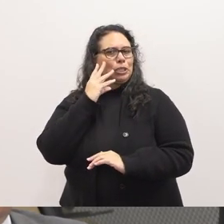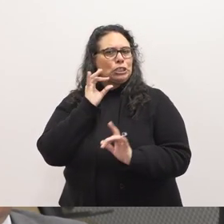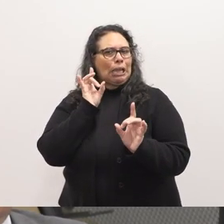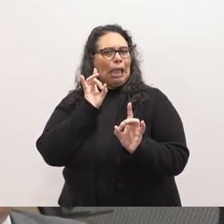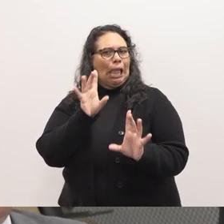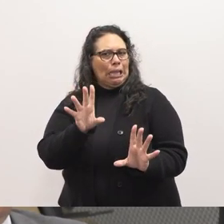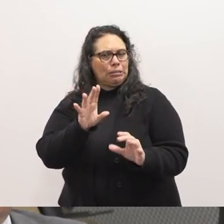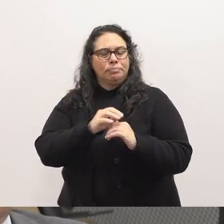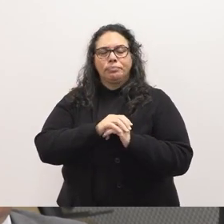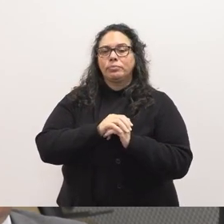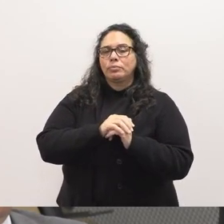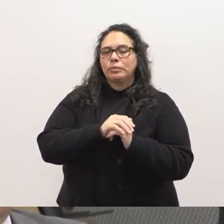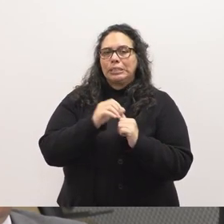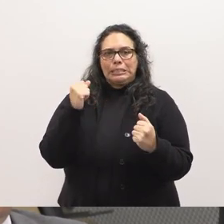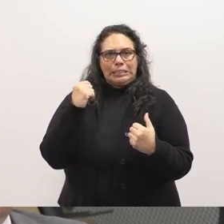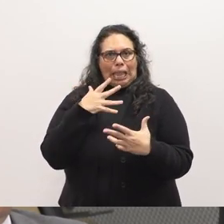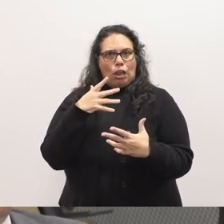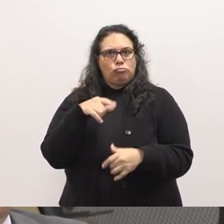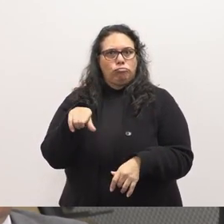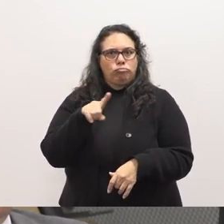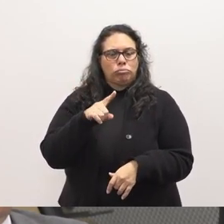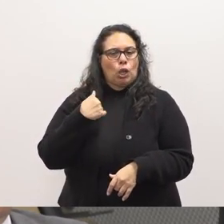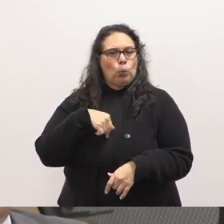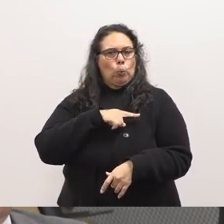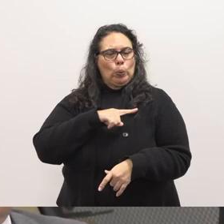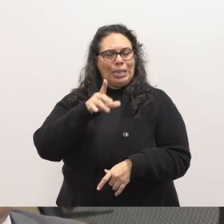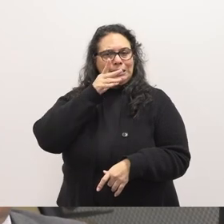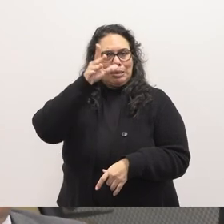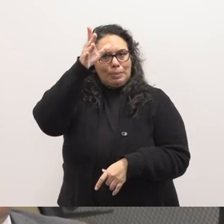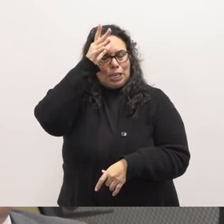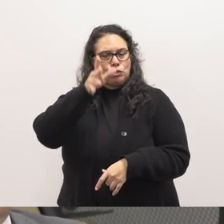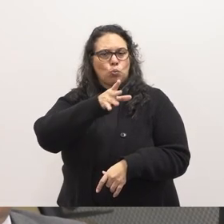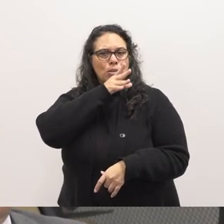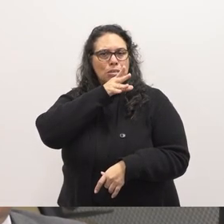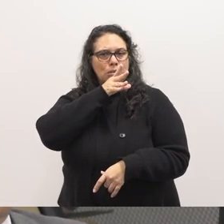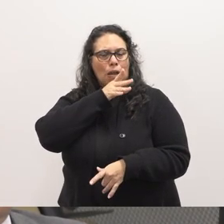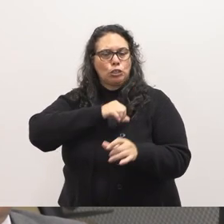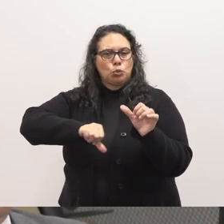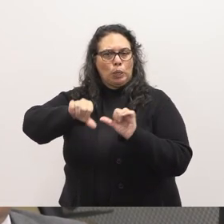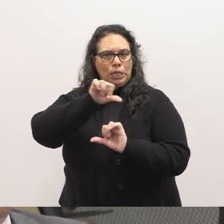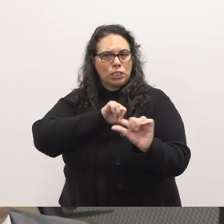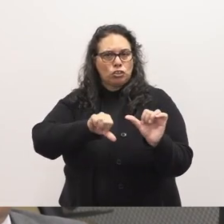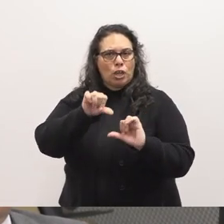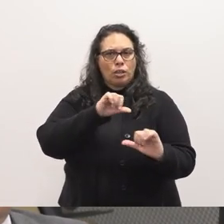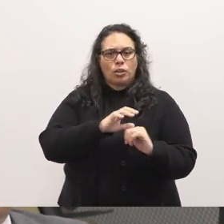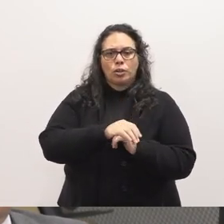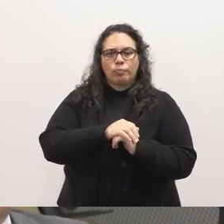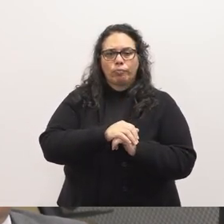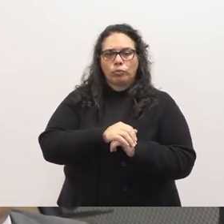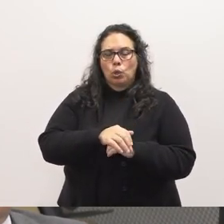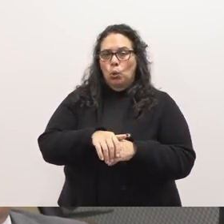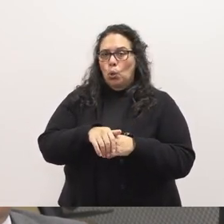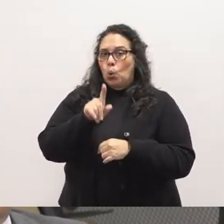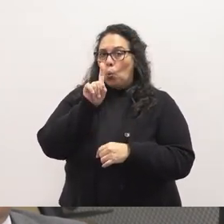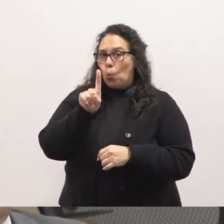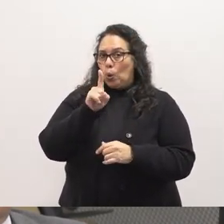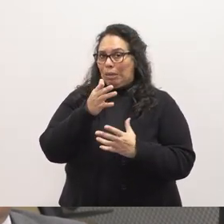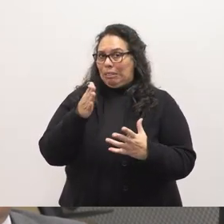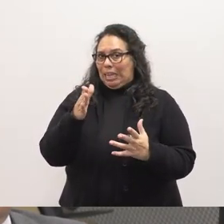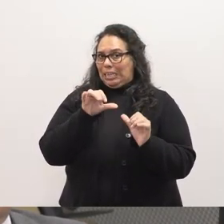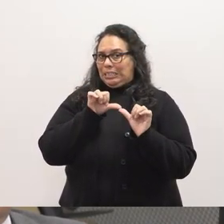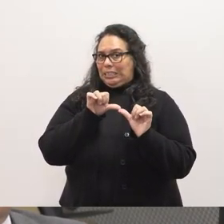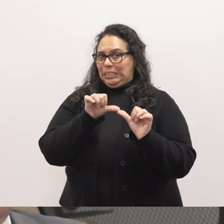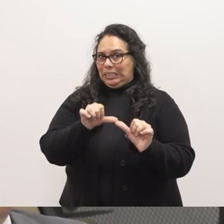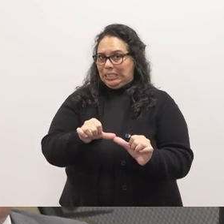firsthand. They're scared. And we as the parents, when we talk to each other about this stuff, the one thing that is